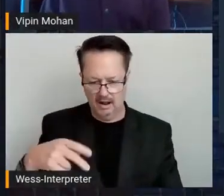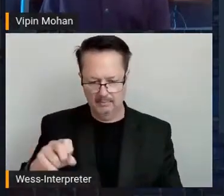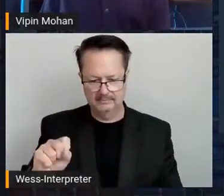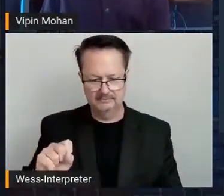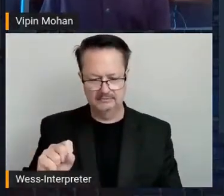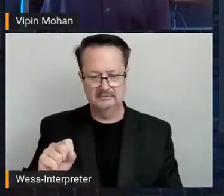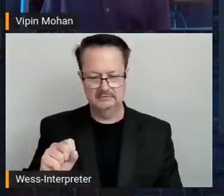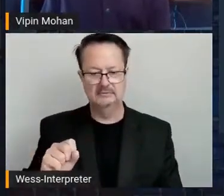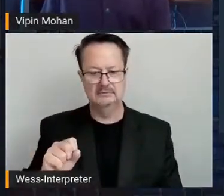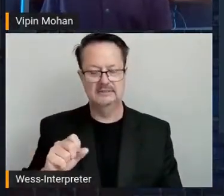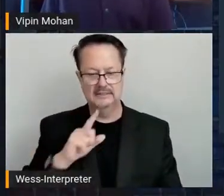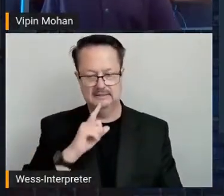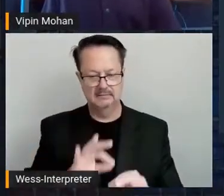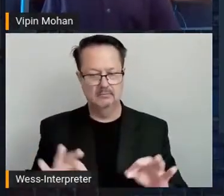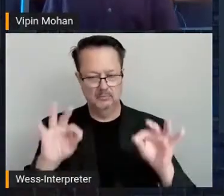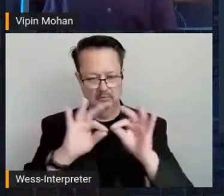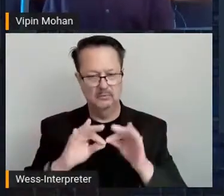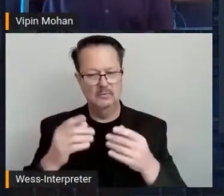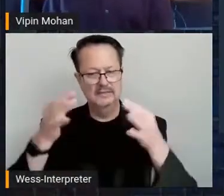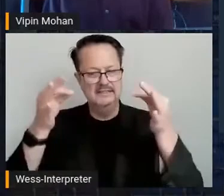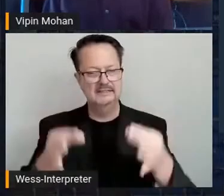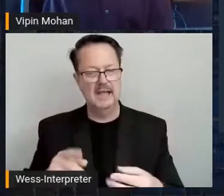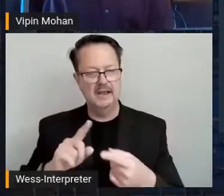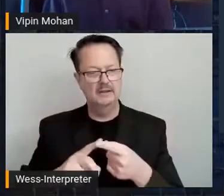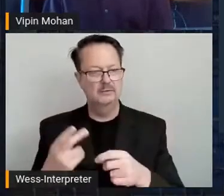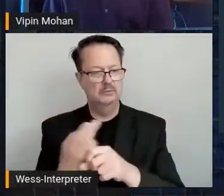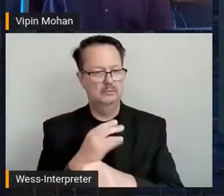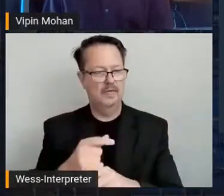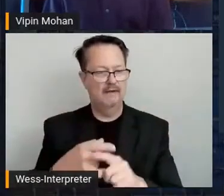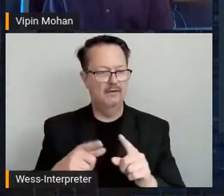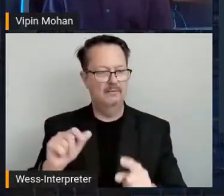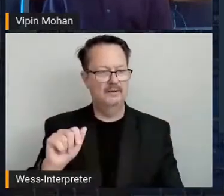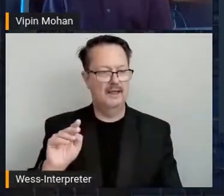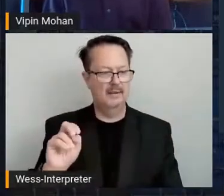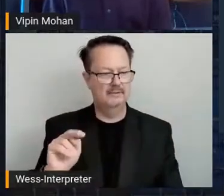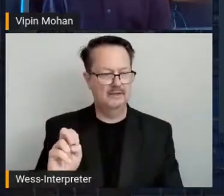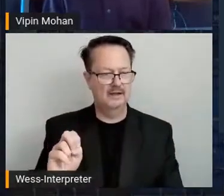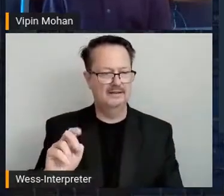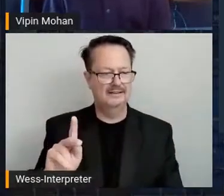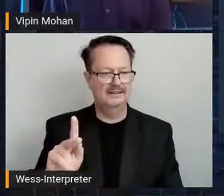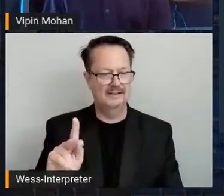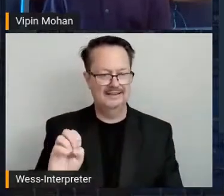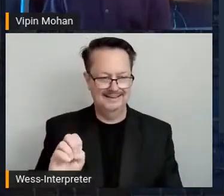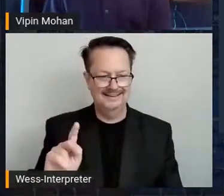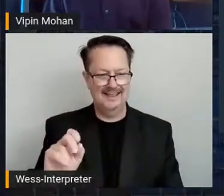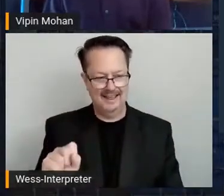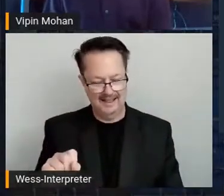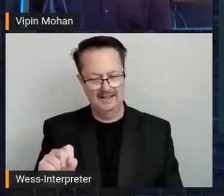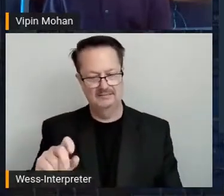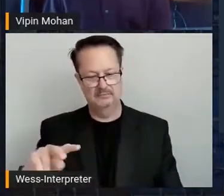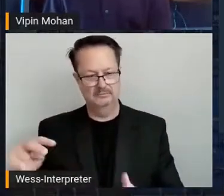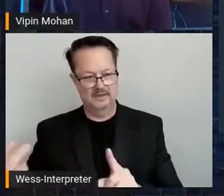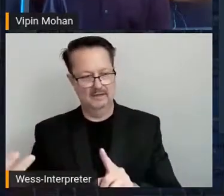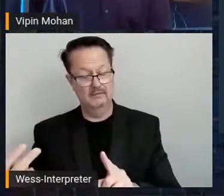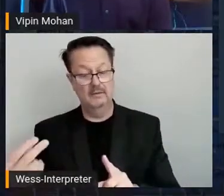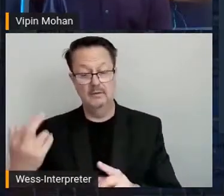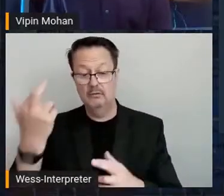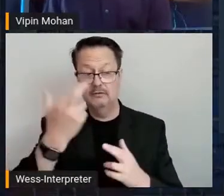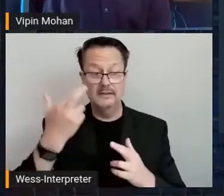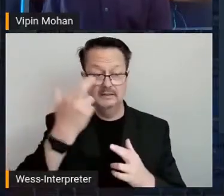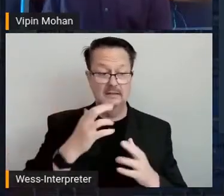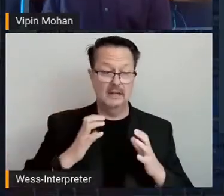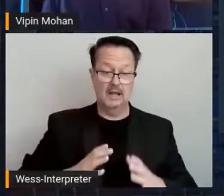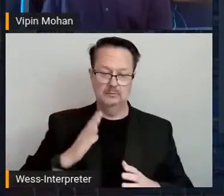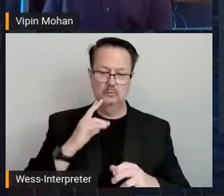we are starting to lean into that from an Amazon EKS perspective as well. And the whole intention is that customers will use their pipeline as a way to